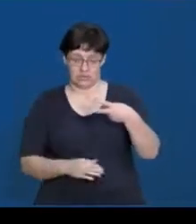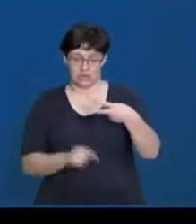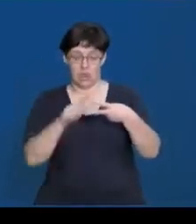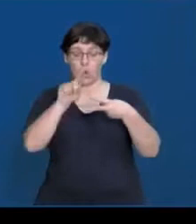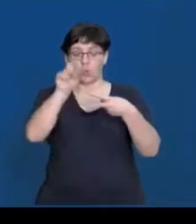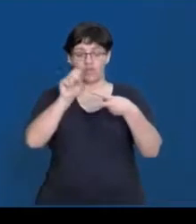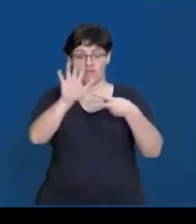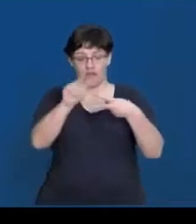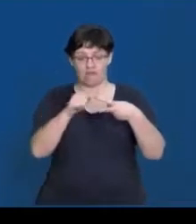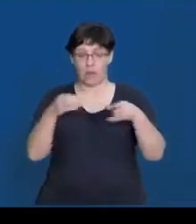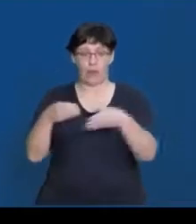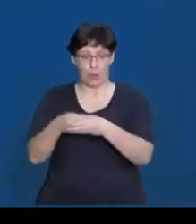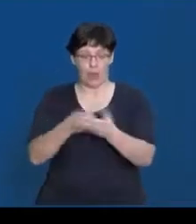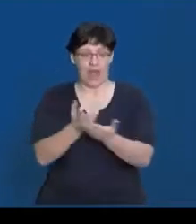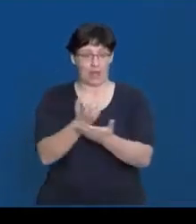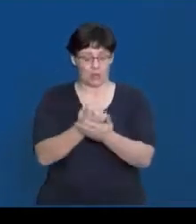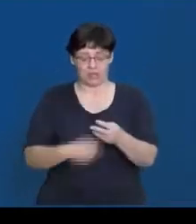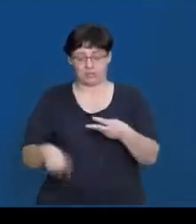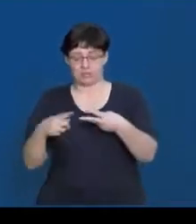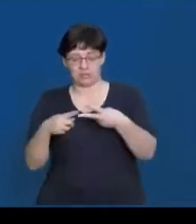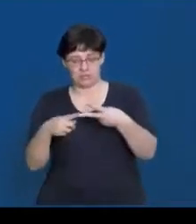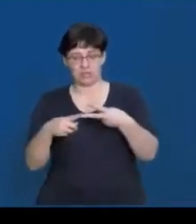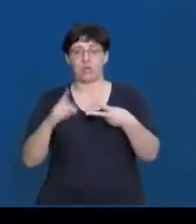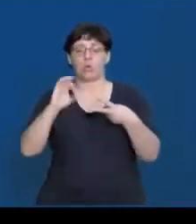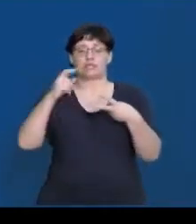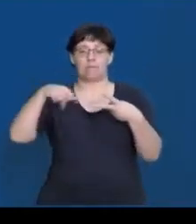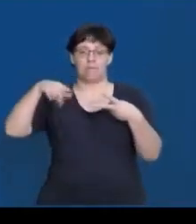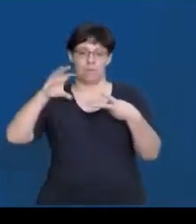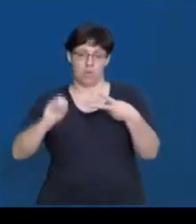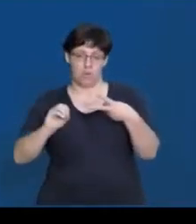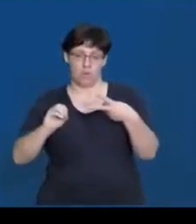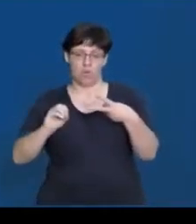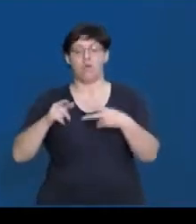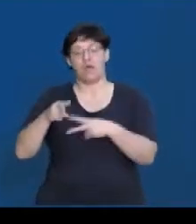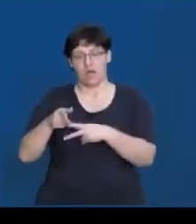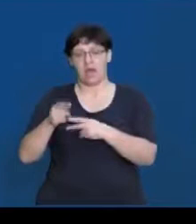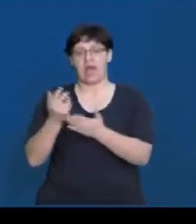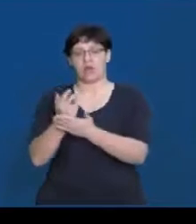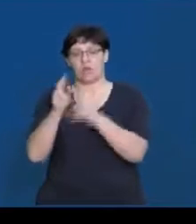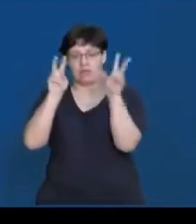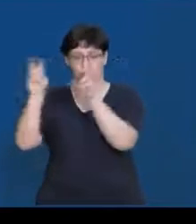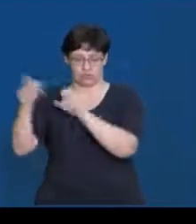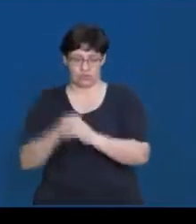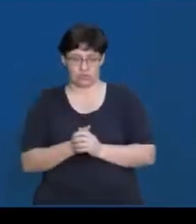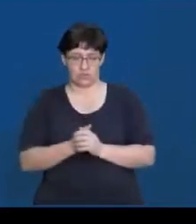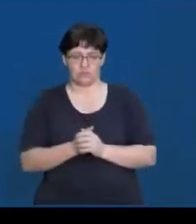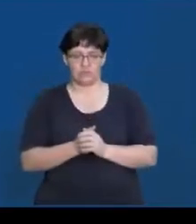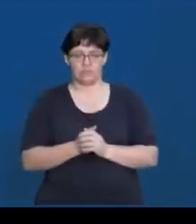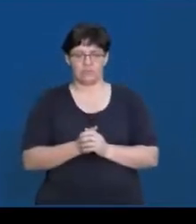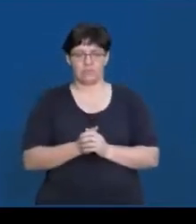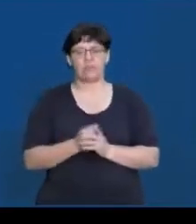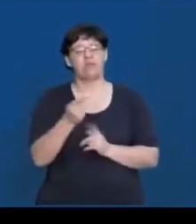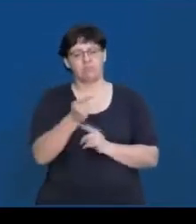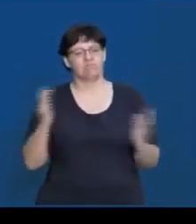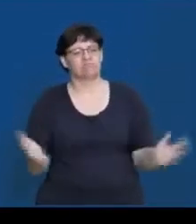2 questions. Question 5 is your microeconomics, and then question 6, we have got our contemporary economic issues. I'm